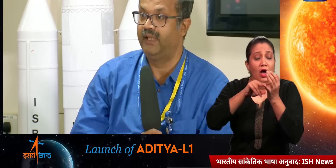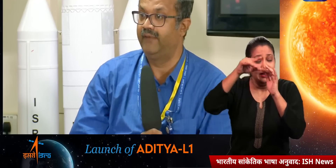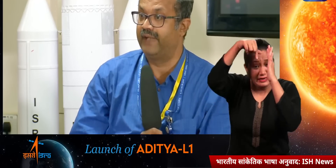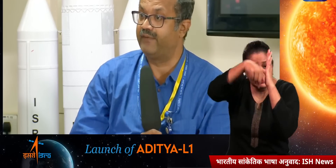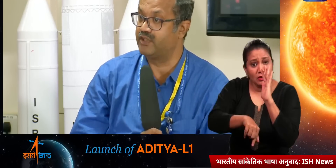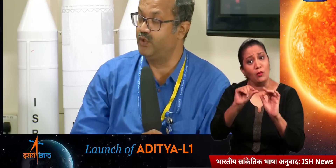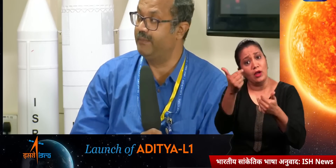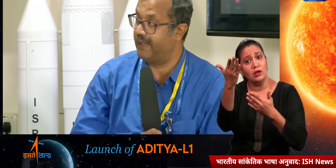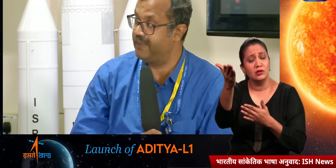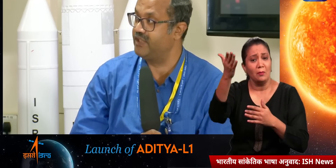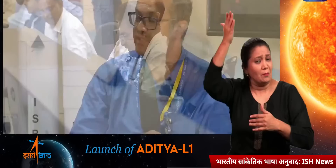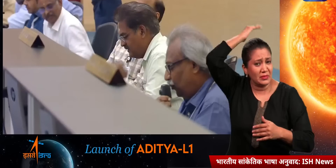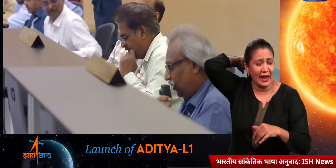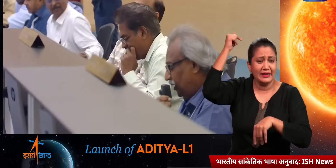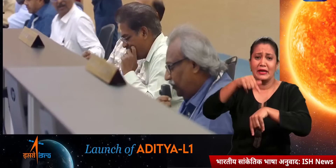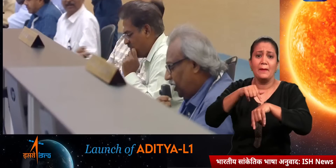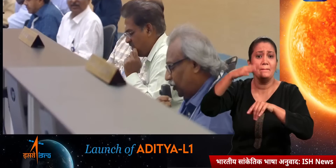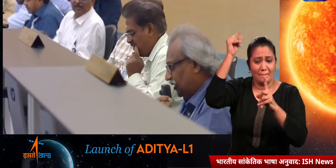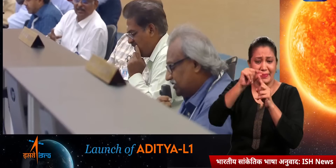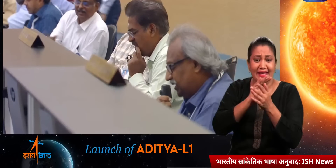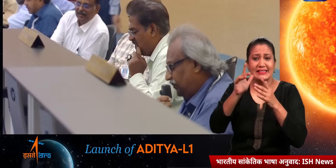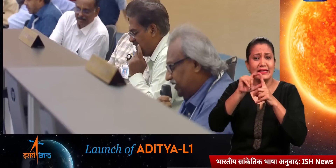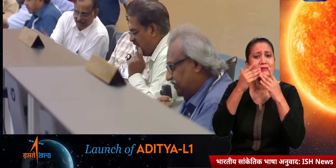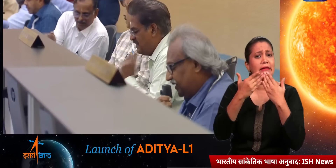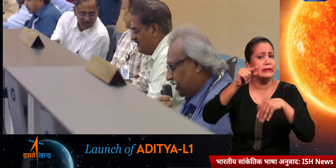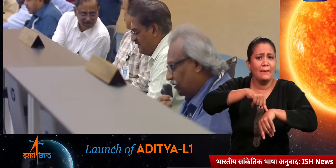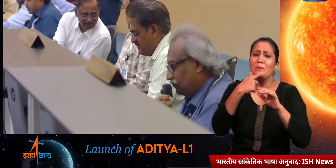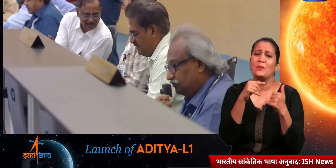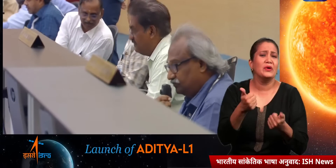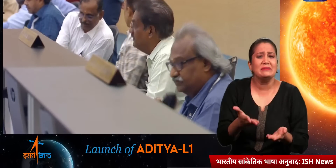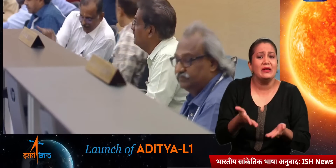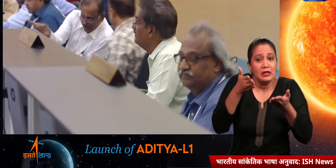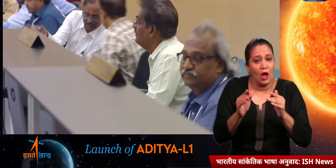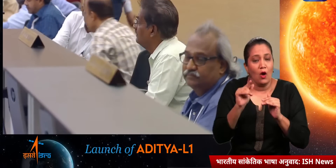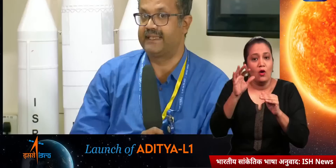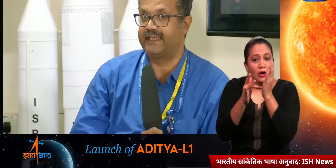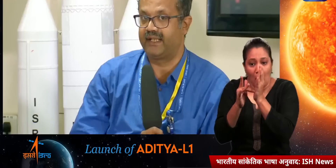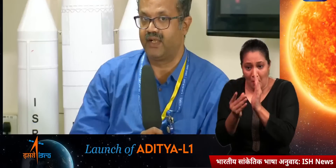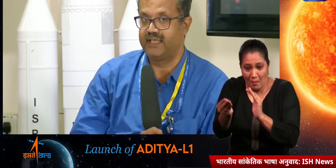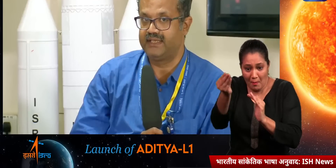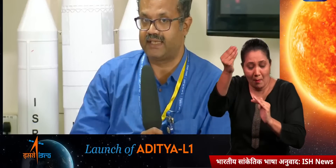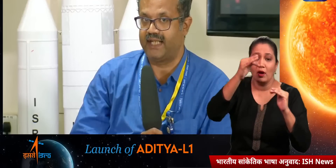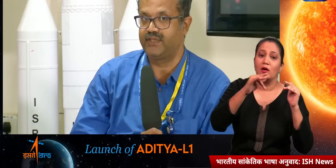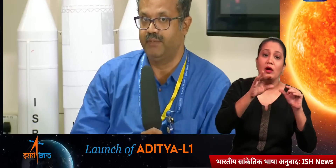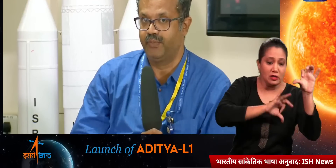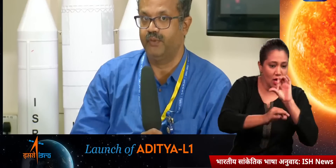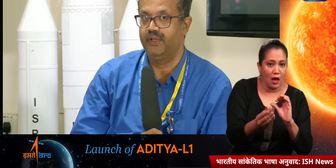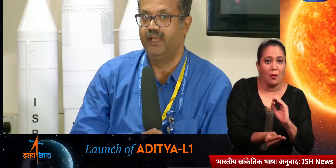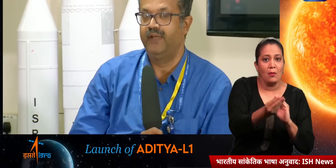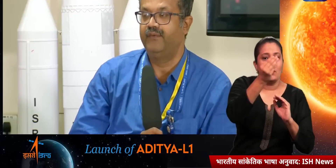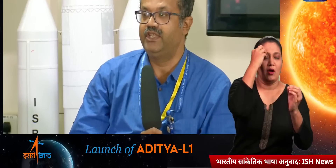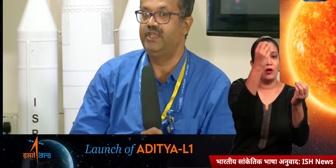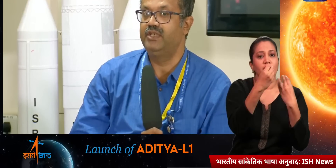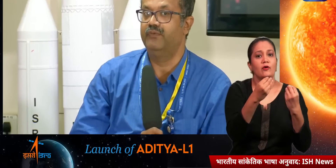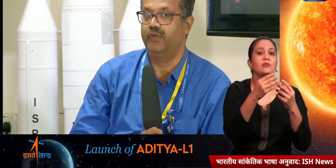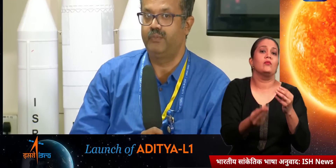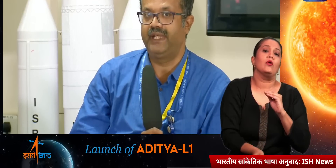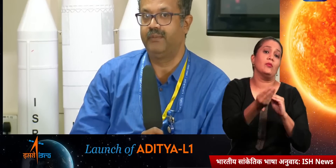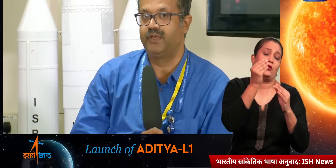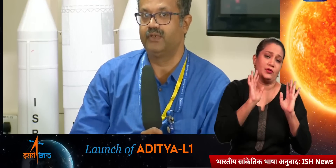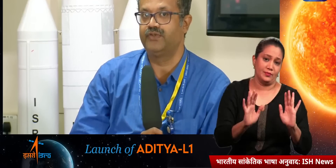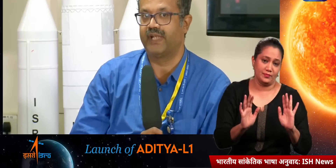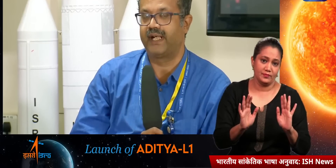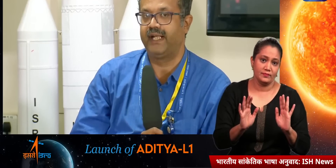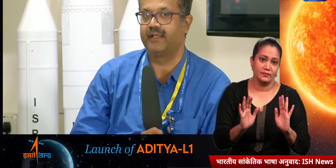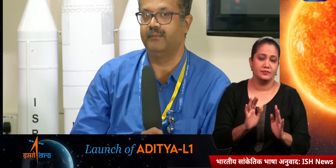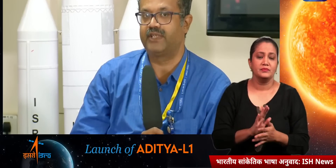feasible when I was doing my PhD. So similarly, as we move on and as the technology starts to improve, we would be